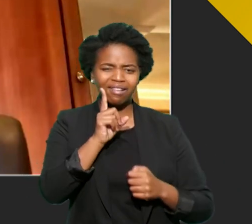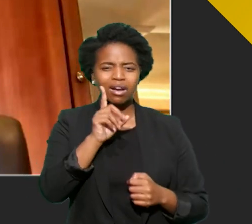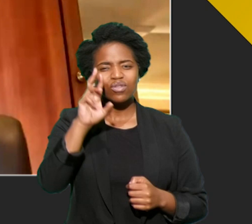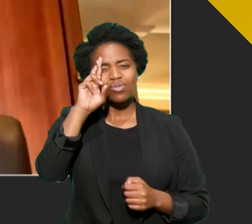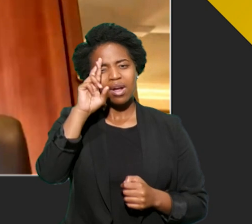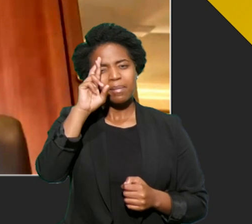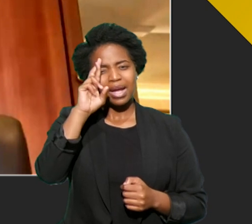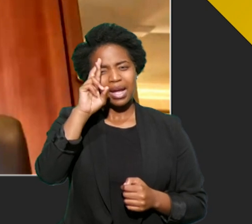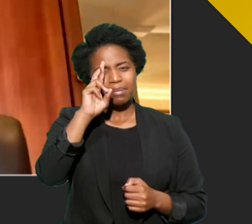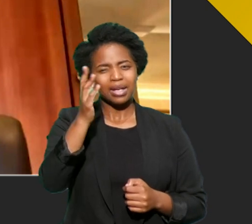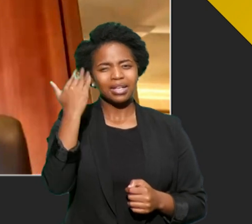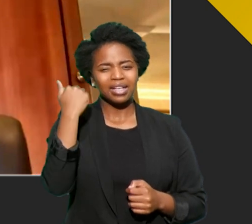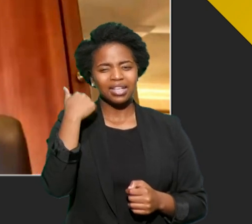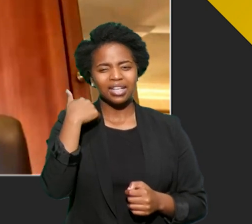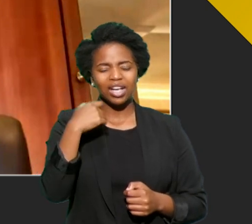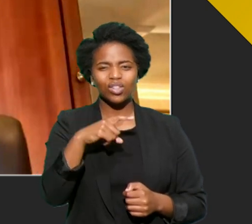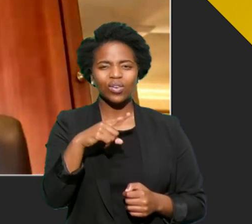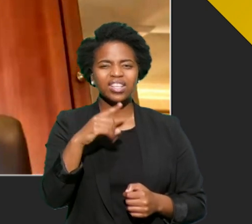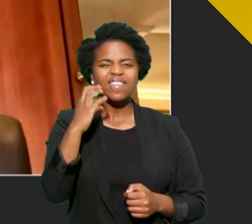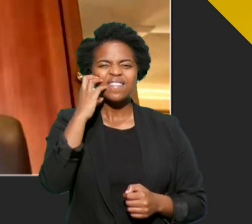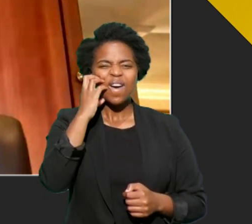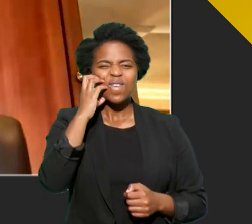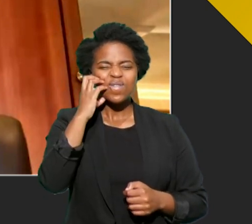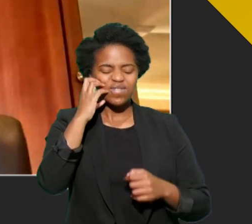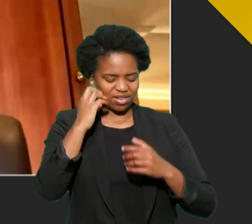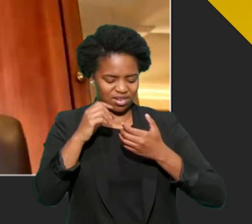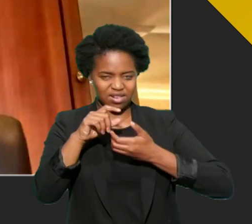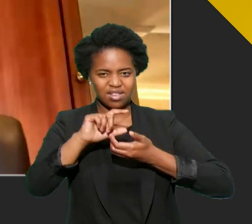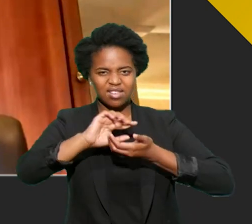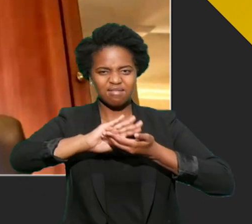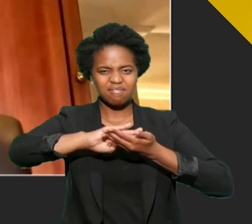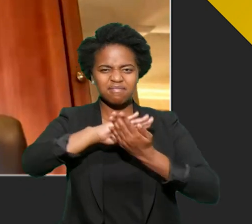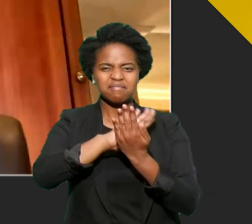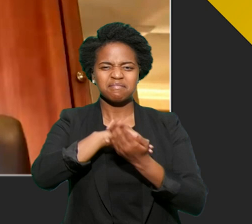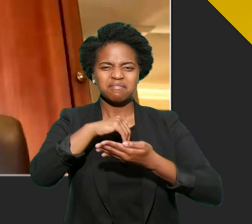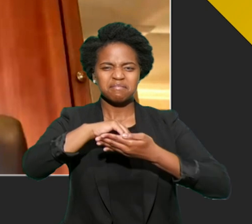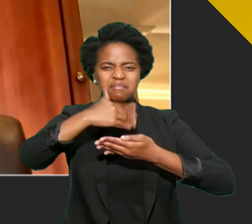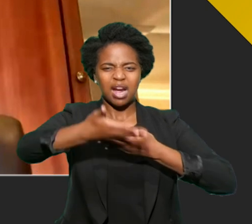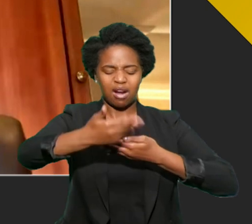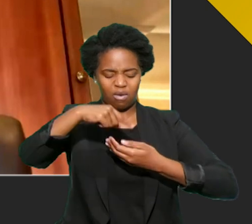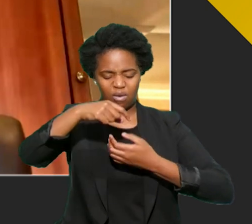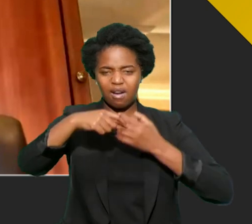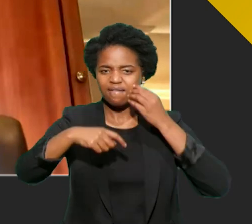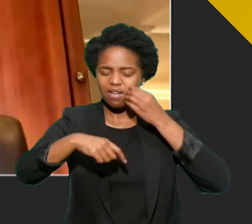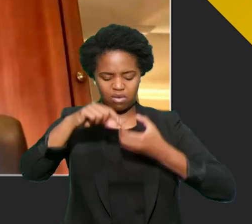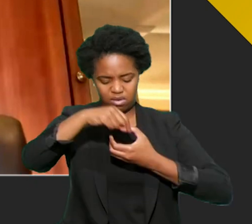remember, those brick cellular phones of the 90s couldn't send